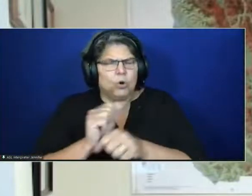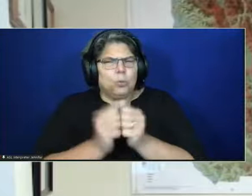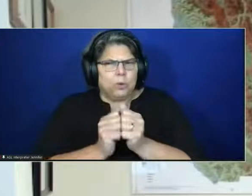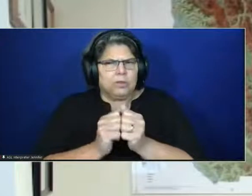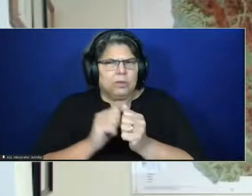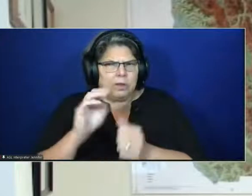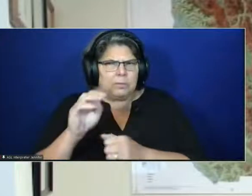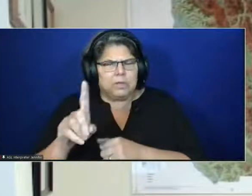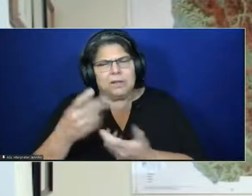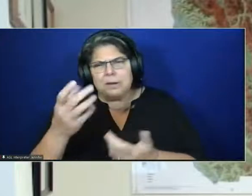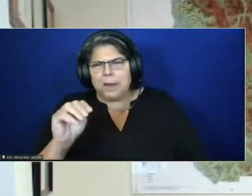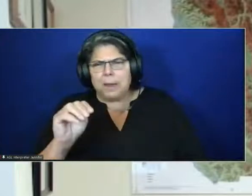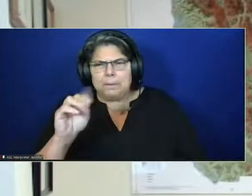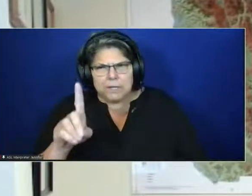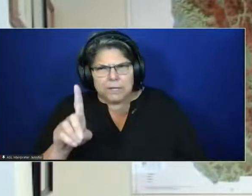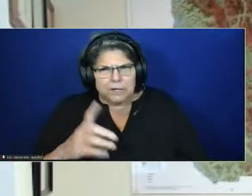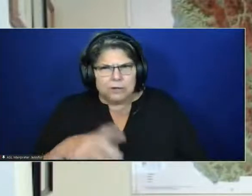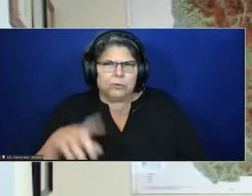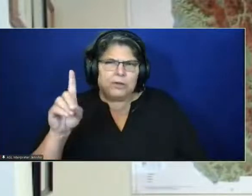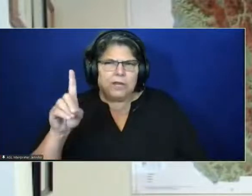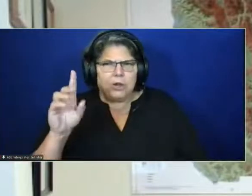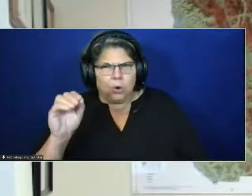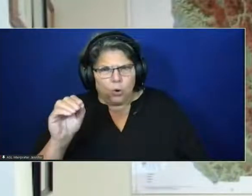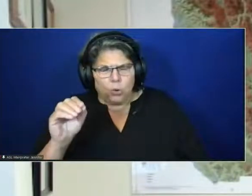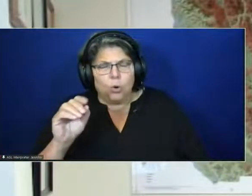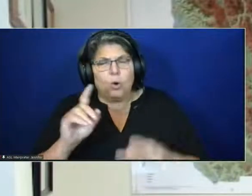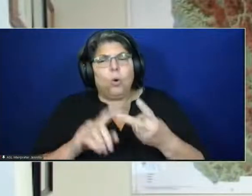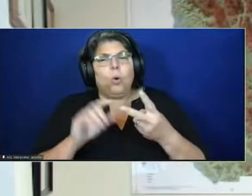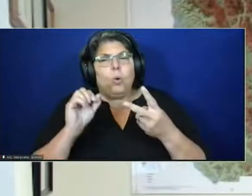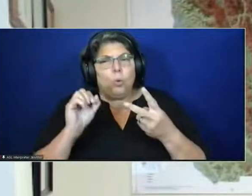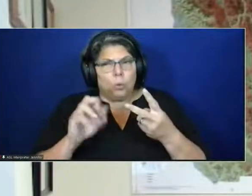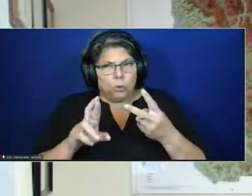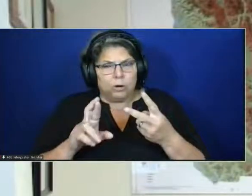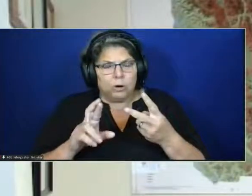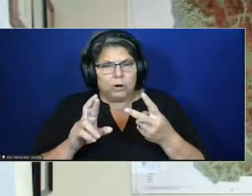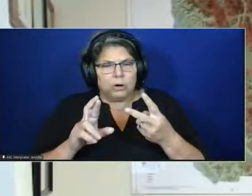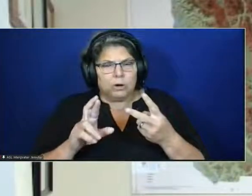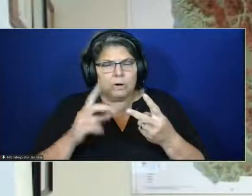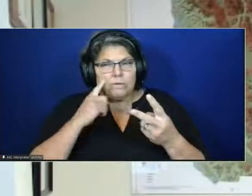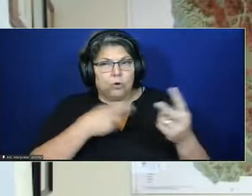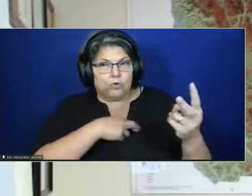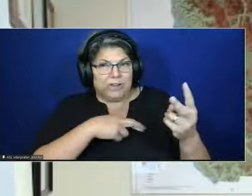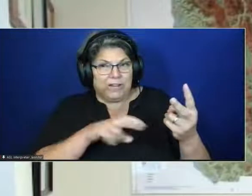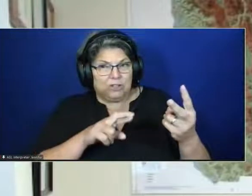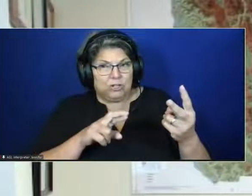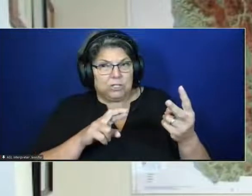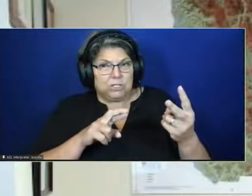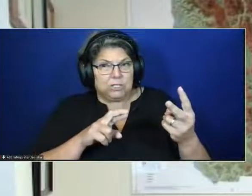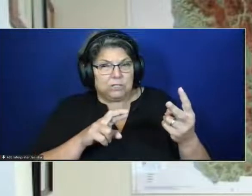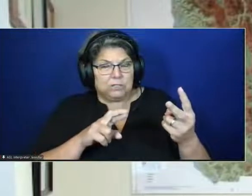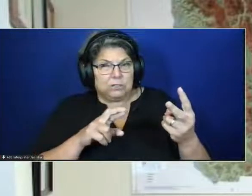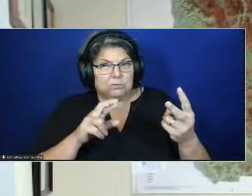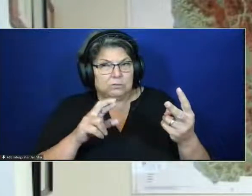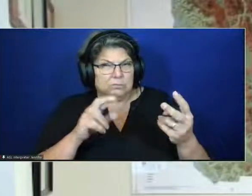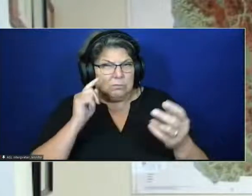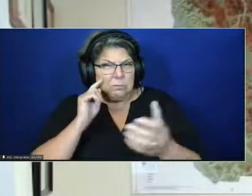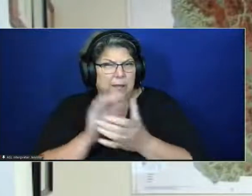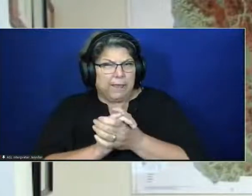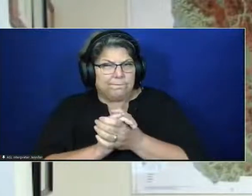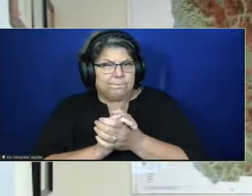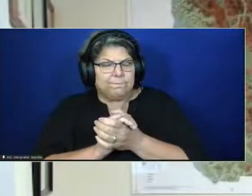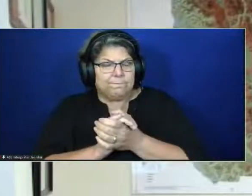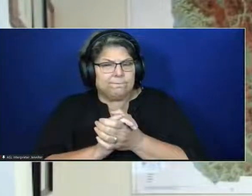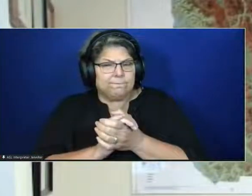or a DO. And the other exemption would be for religious belief,